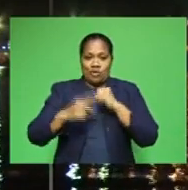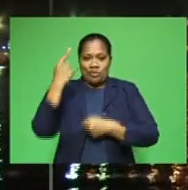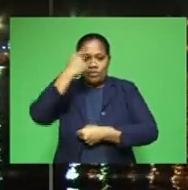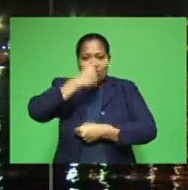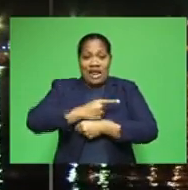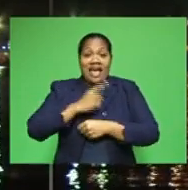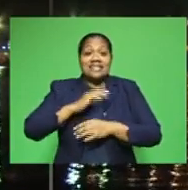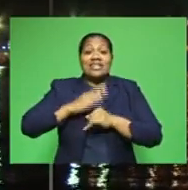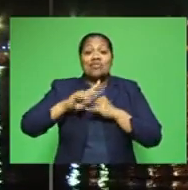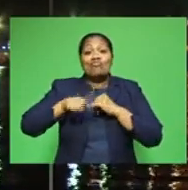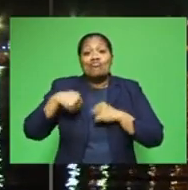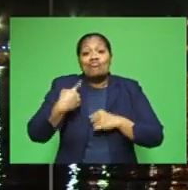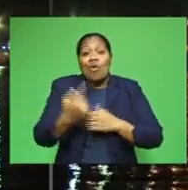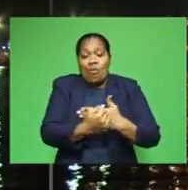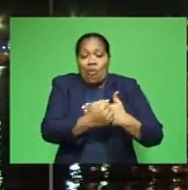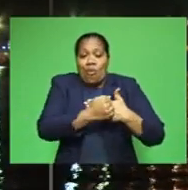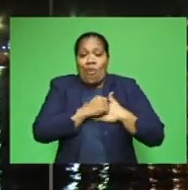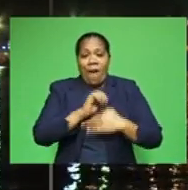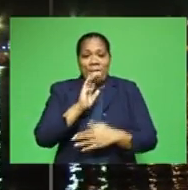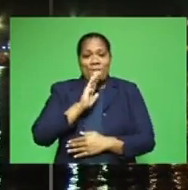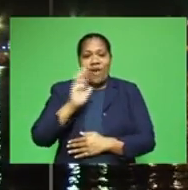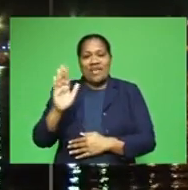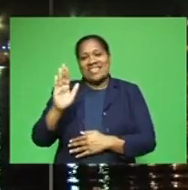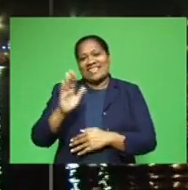Until tomorrow, stay safe. Modamanda.